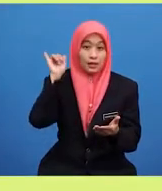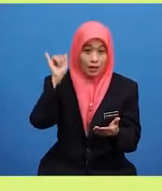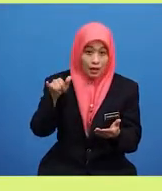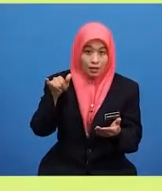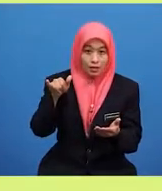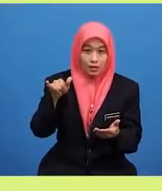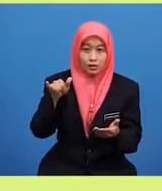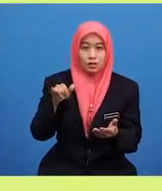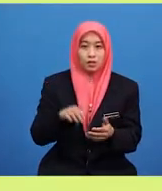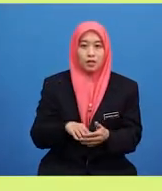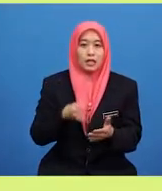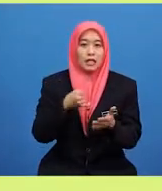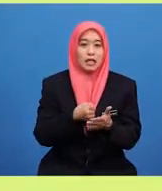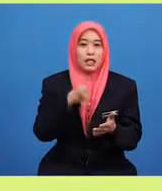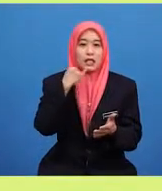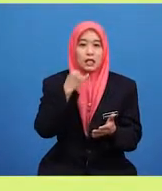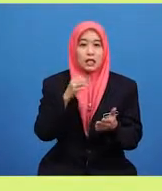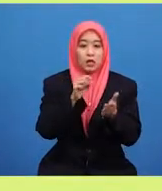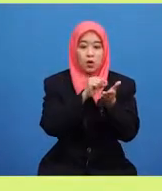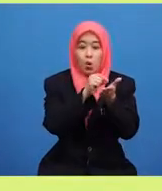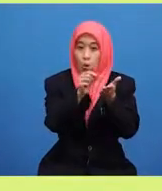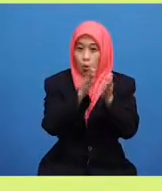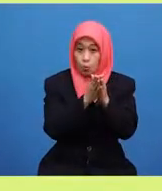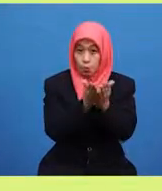Yes, it's a notebook.